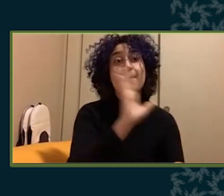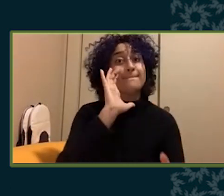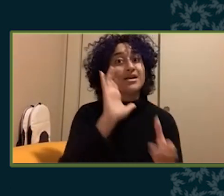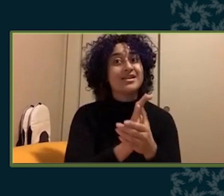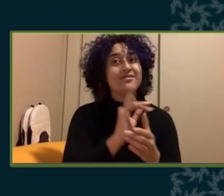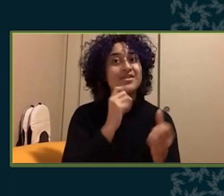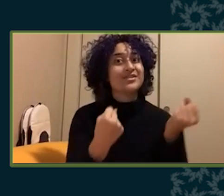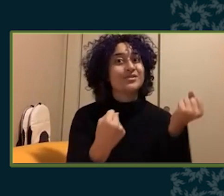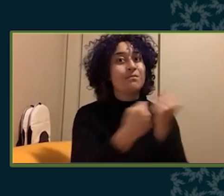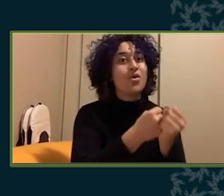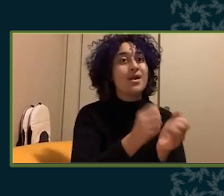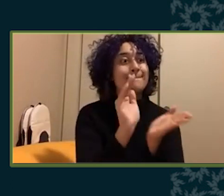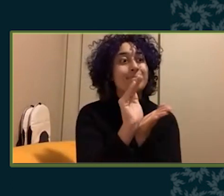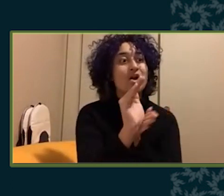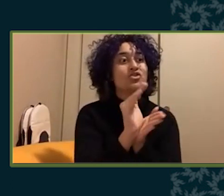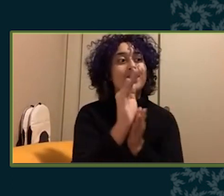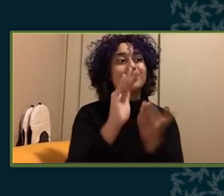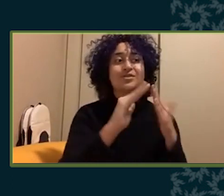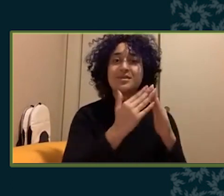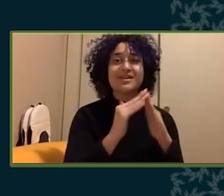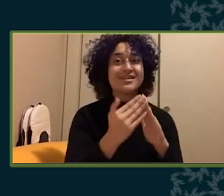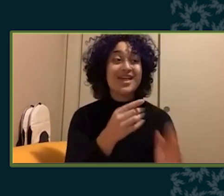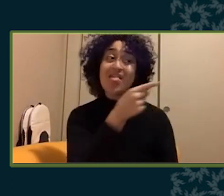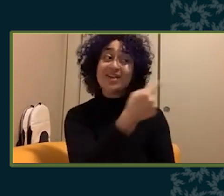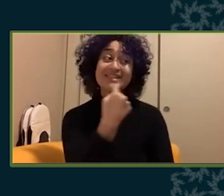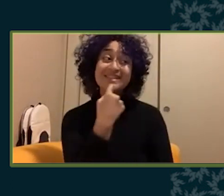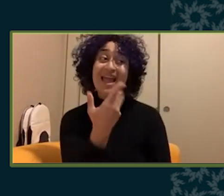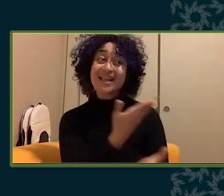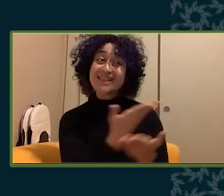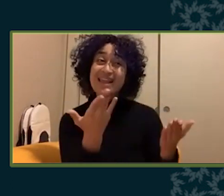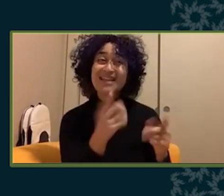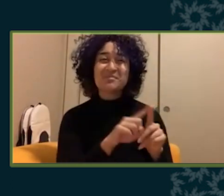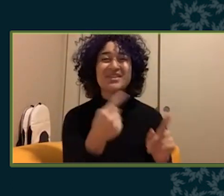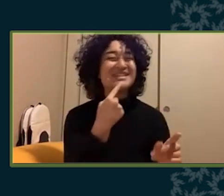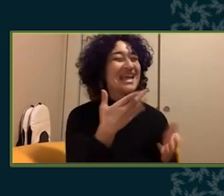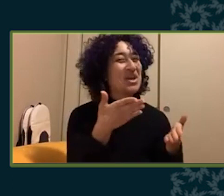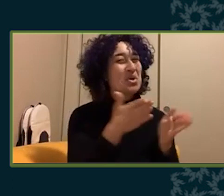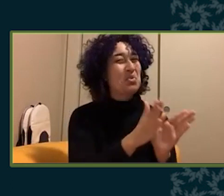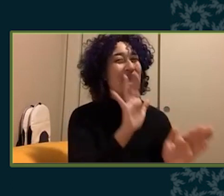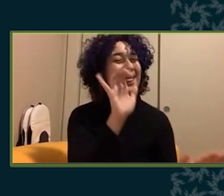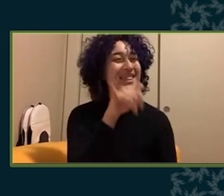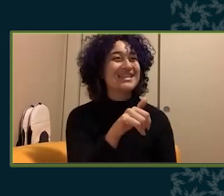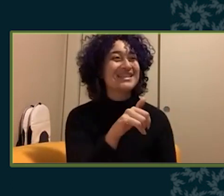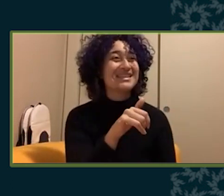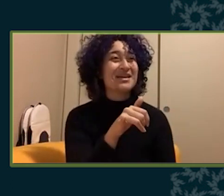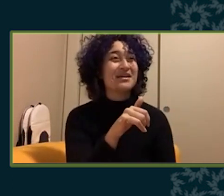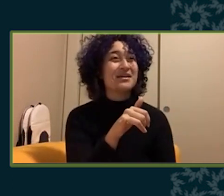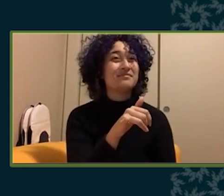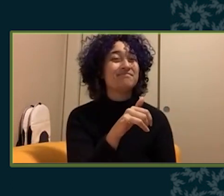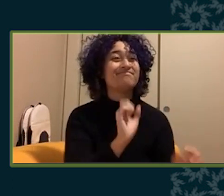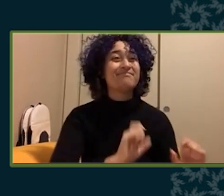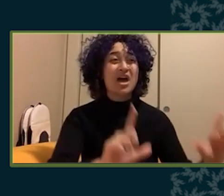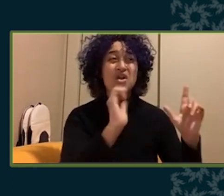marginalized communities. They're saying something, but they're saying it in a way that's actually modeling the